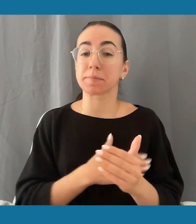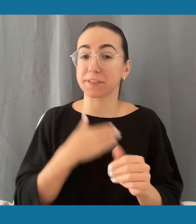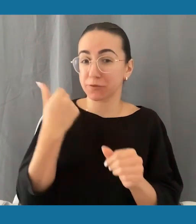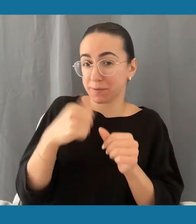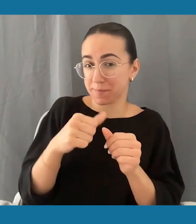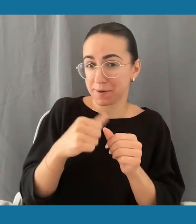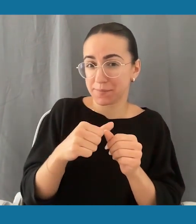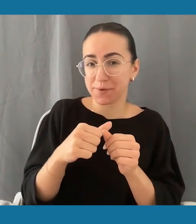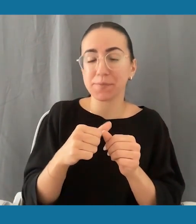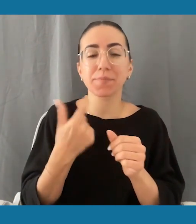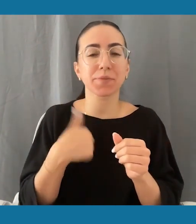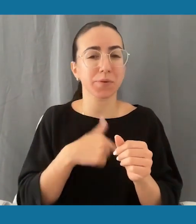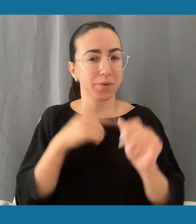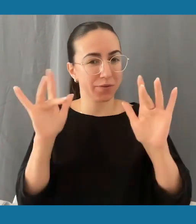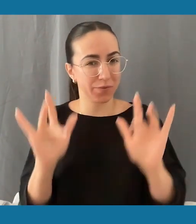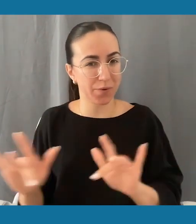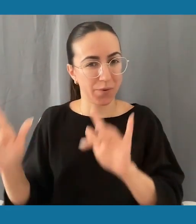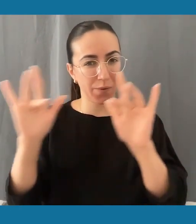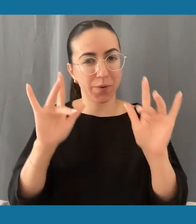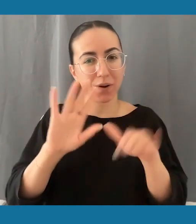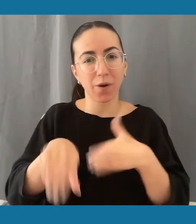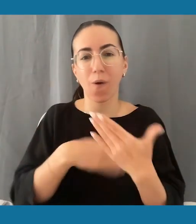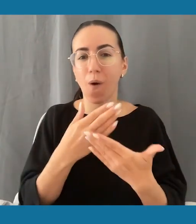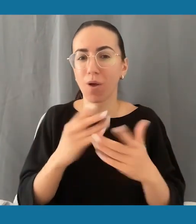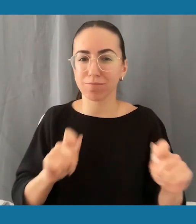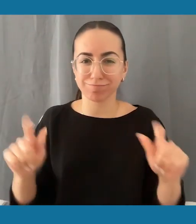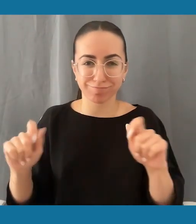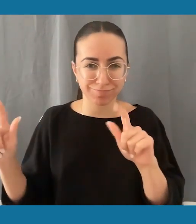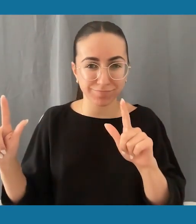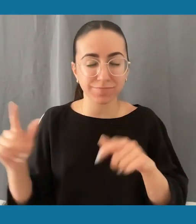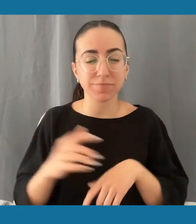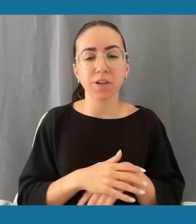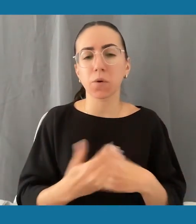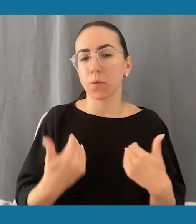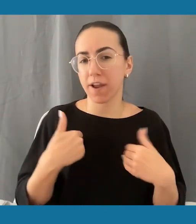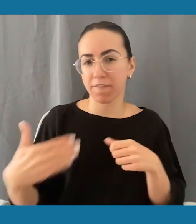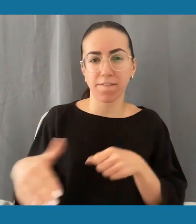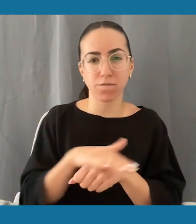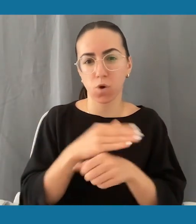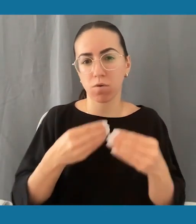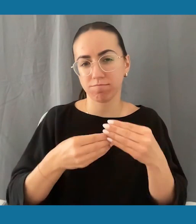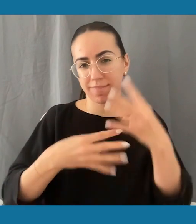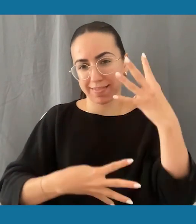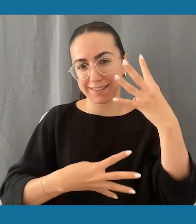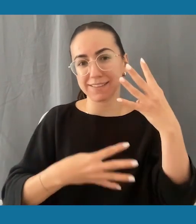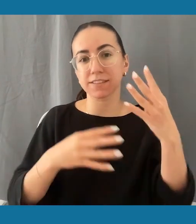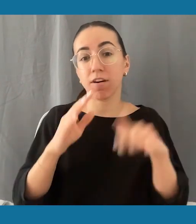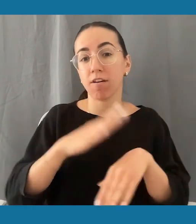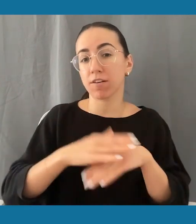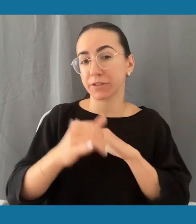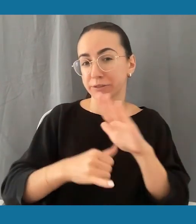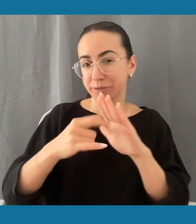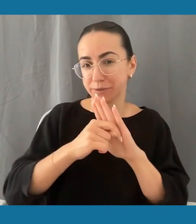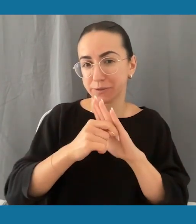recording all of these sessions and we'll have a full playlist available on our YouTube page in the next week or so.